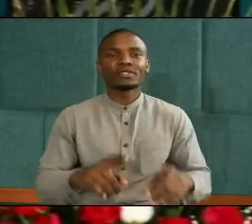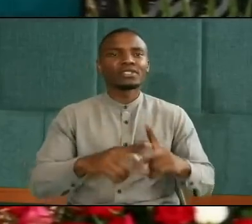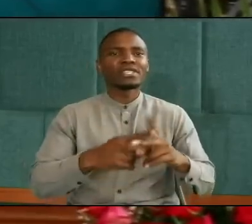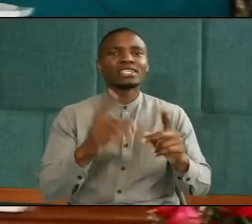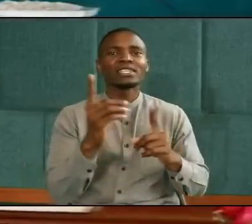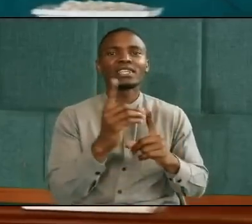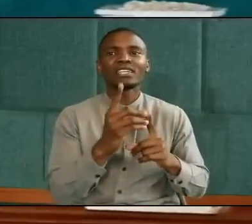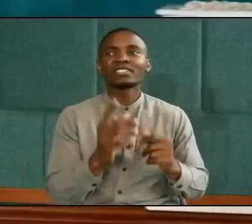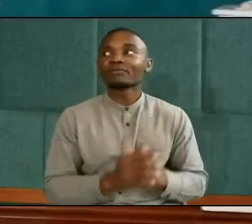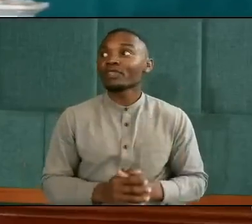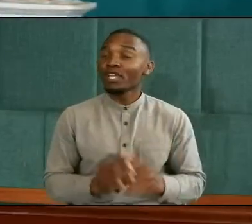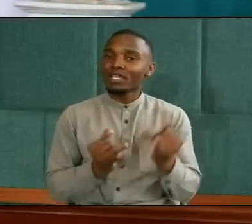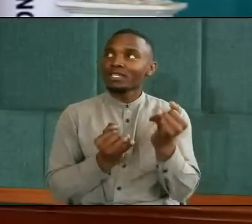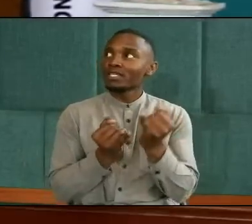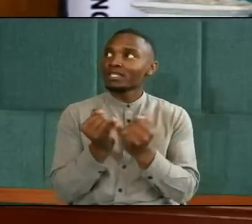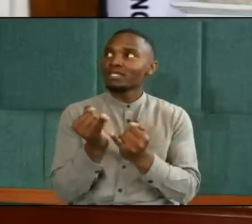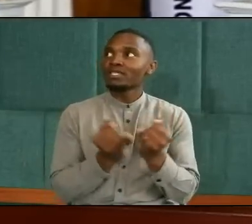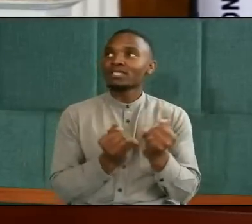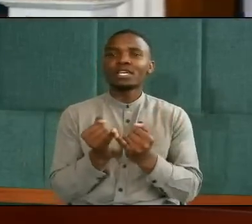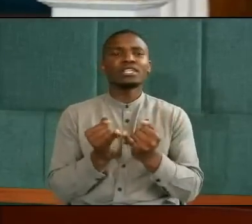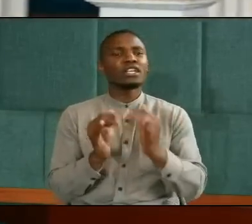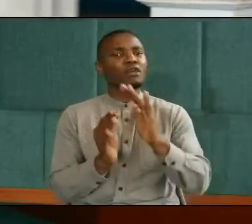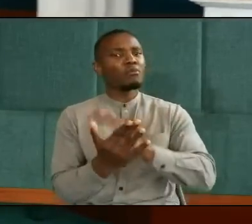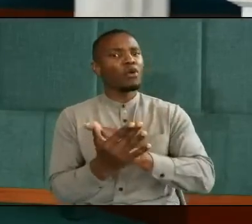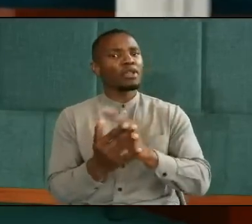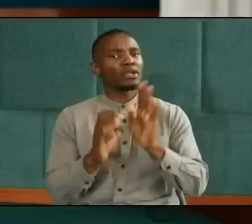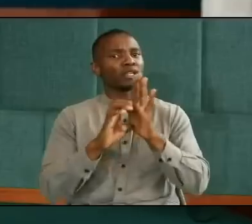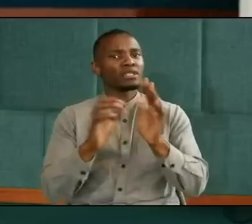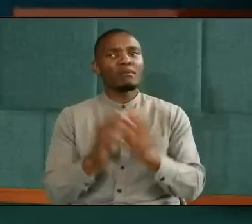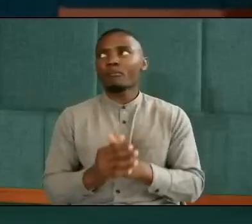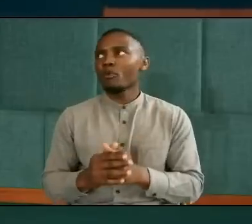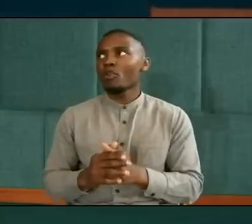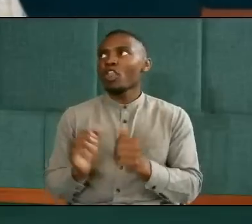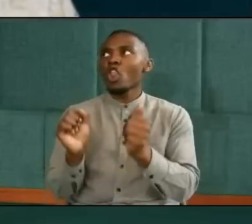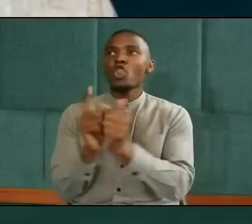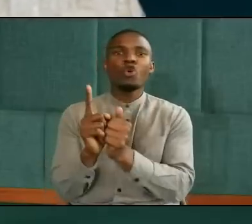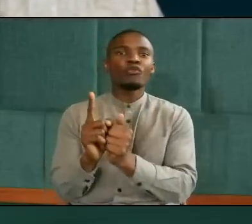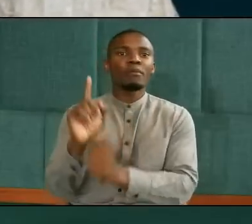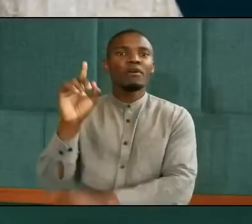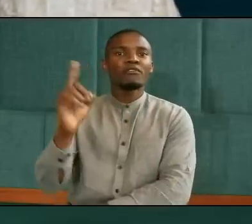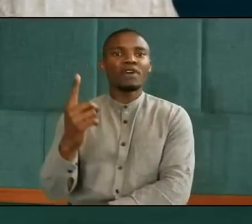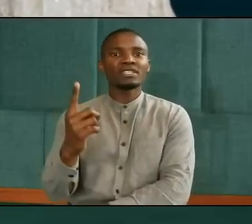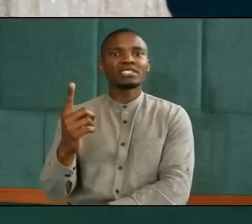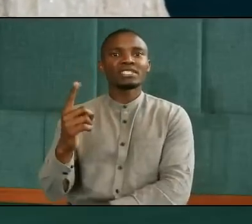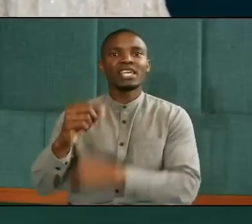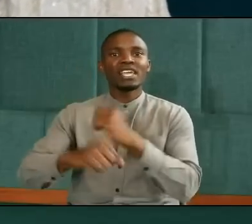Saturday morning like this, November 1,